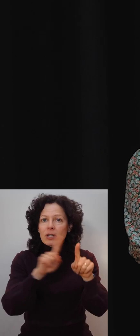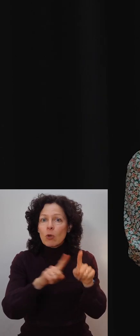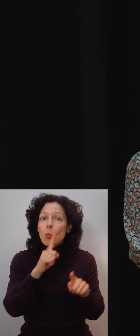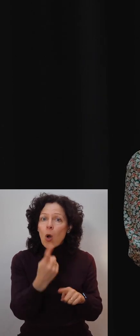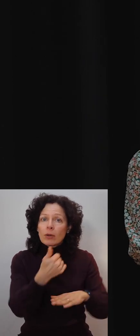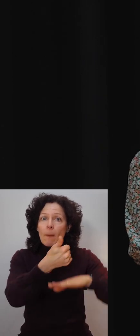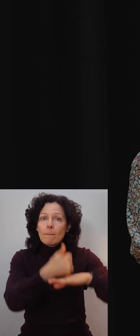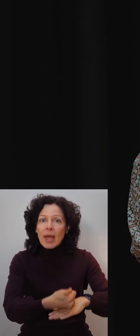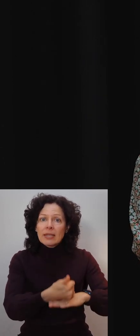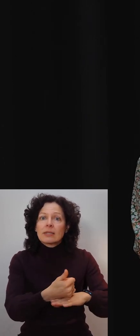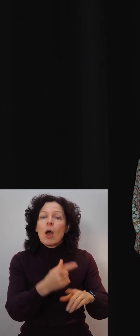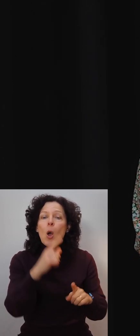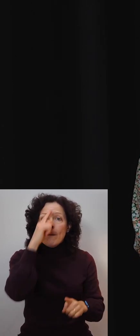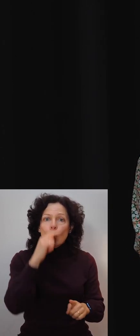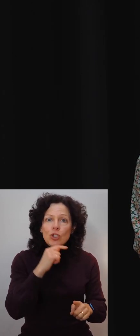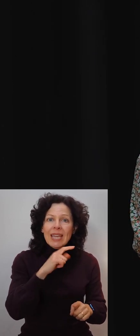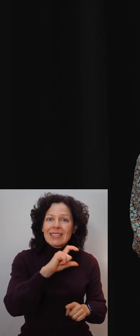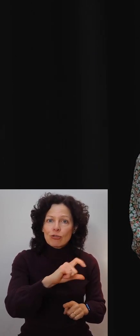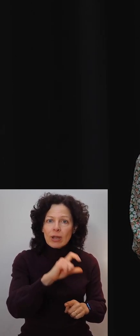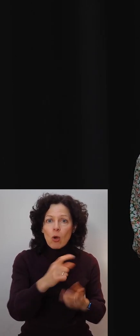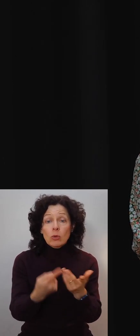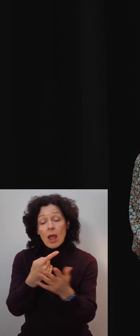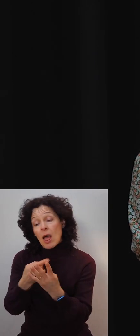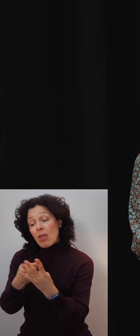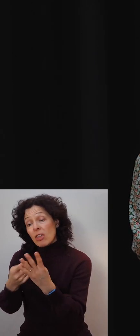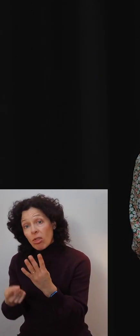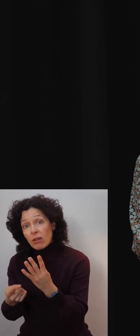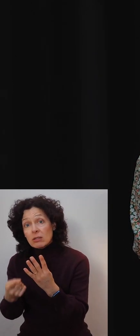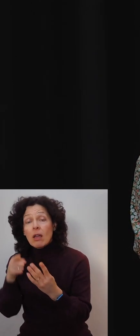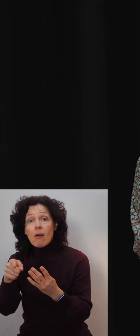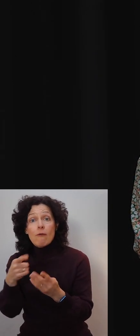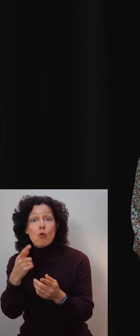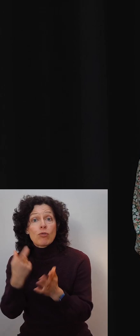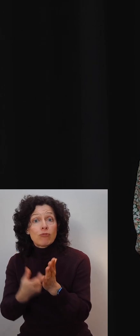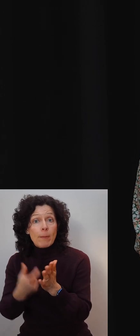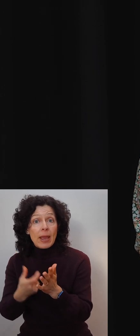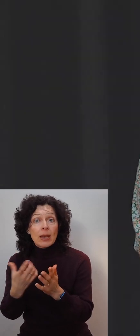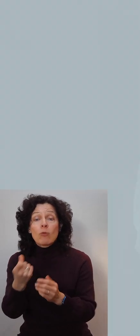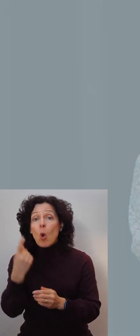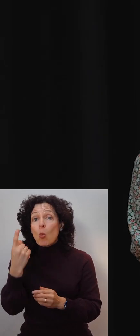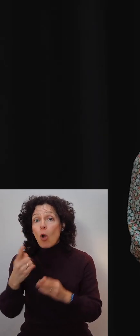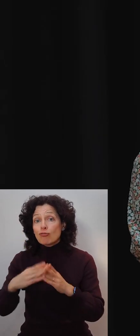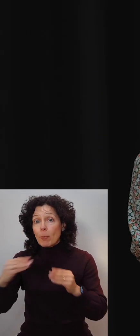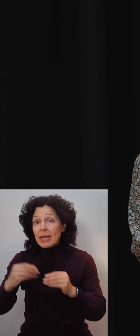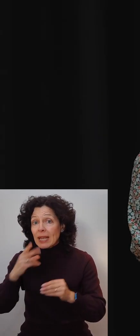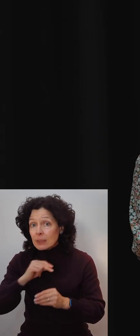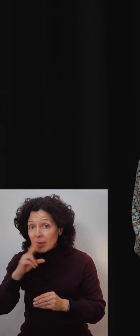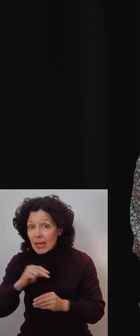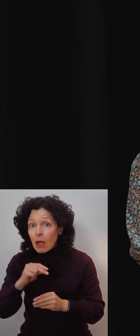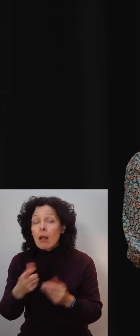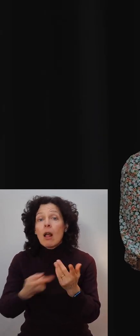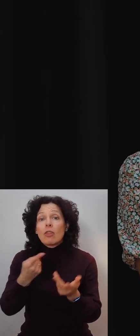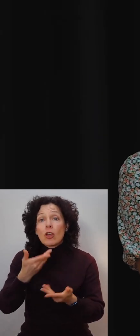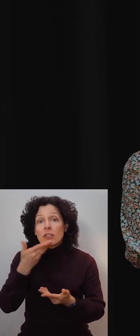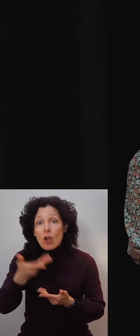based, but the other 3 are for our Roma students. We have 2 Czech Slovak speakers and 1 Romanian speaker, Daniel. They help with both our students